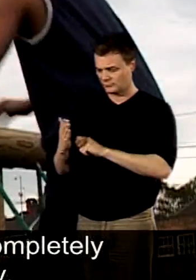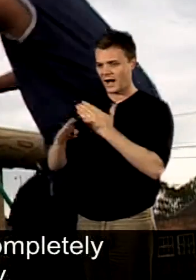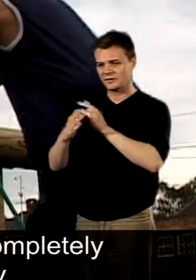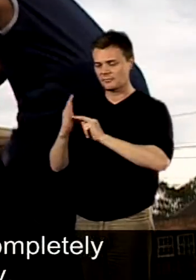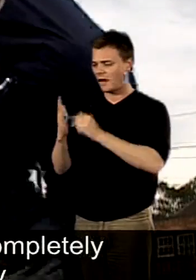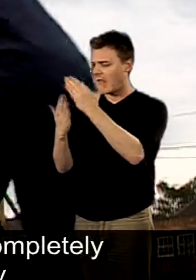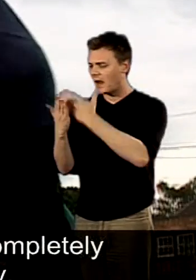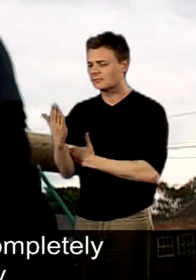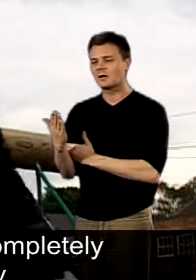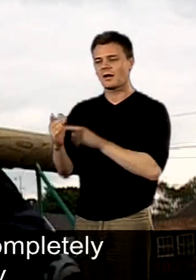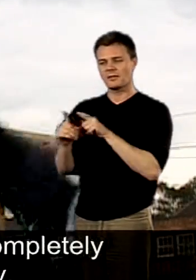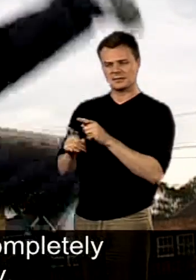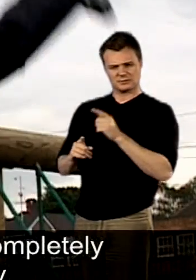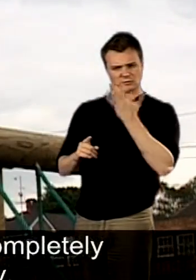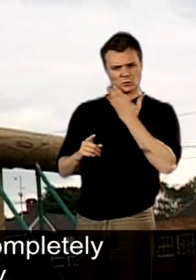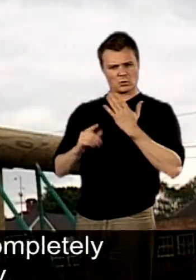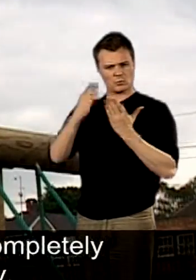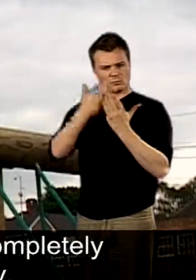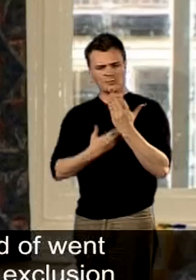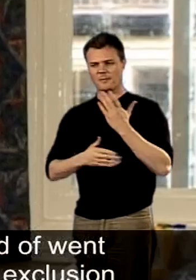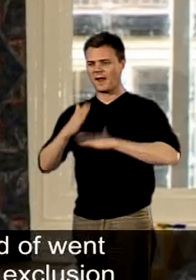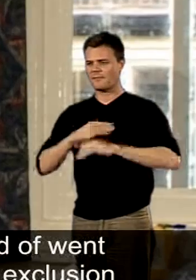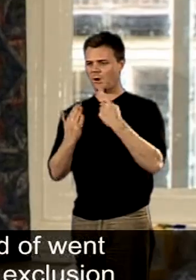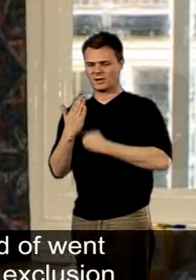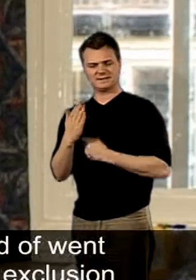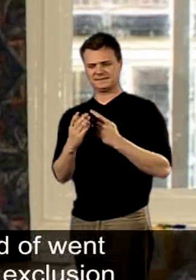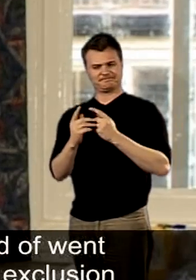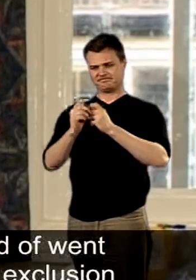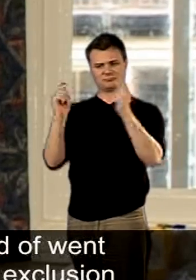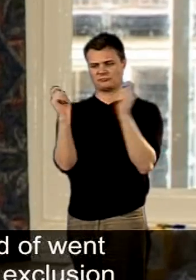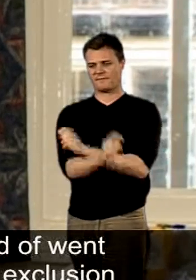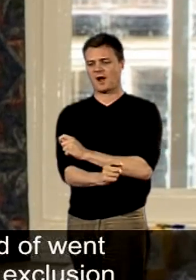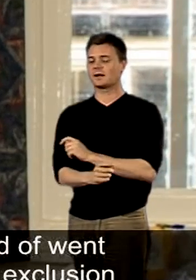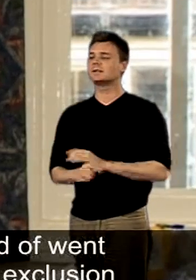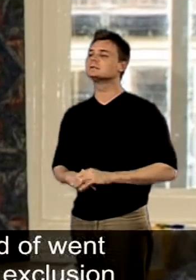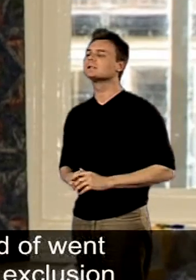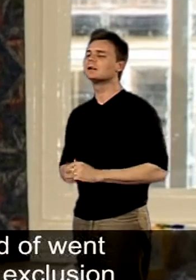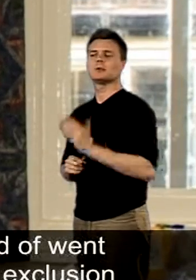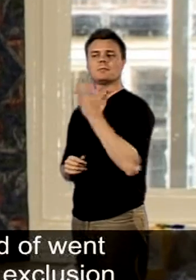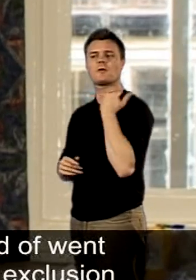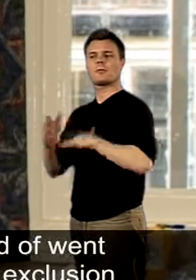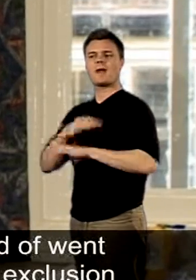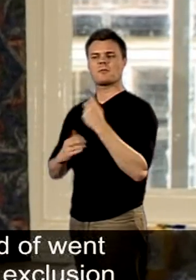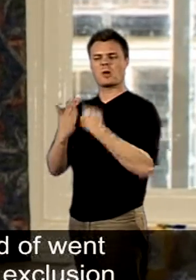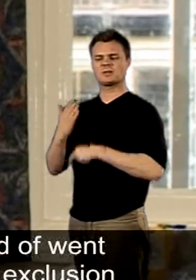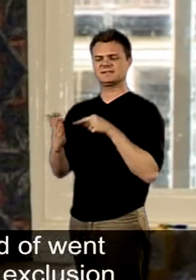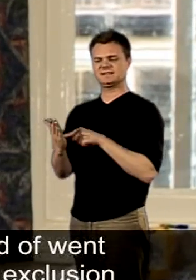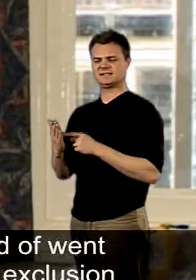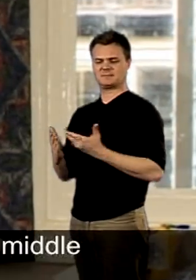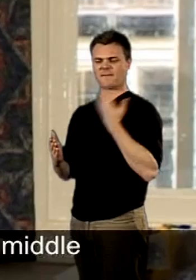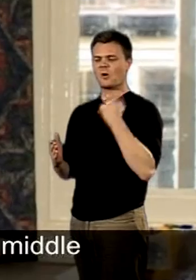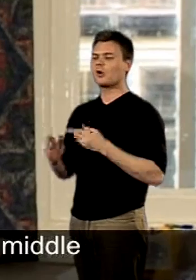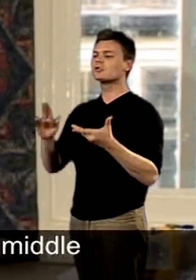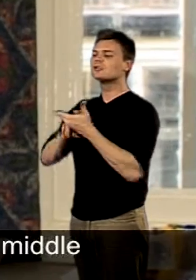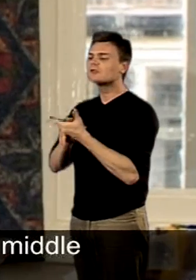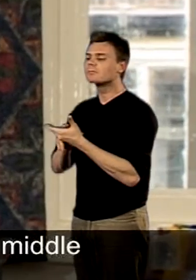then completely revise the school's behaviour policy. We had a behaviour policy that kind of went from disruption in the classroom to